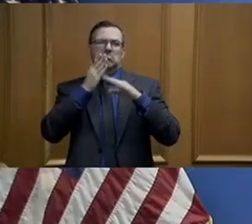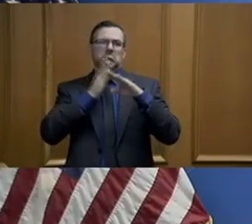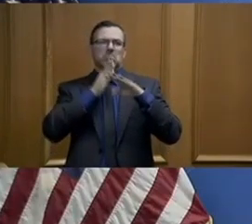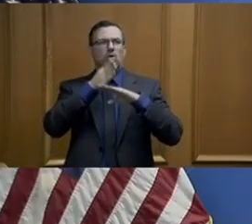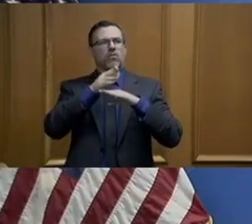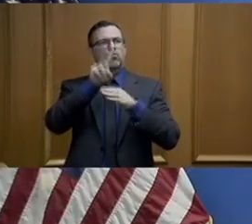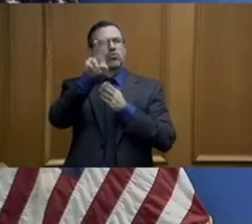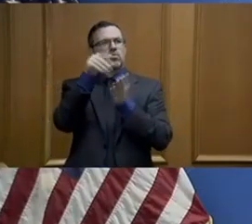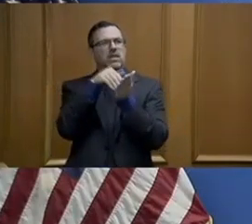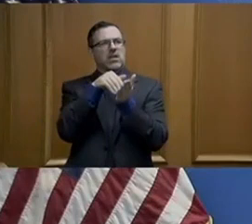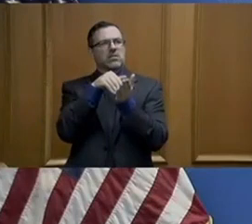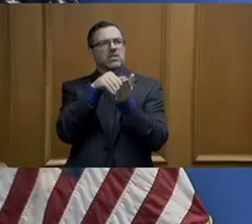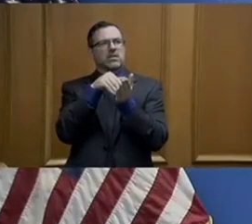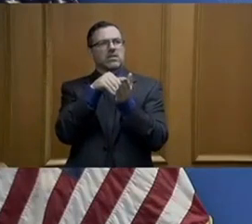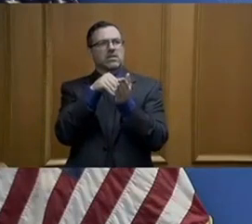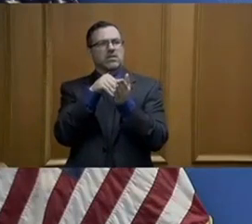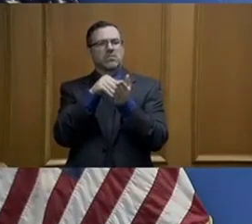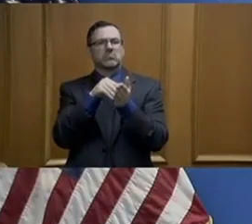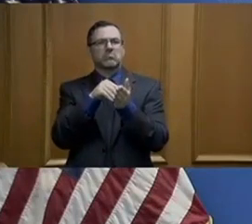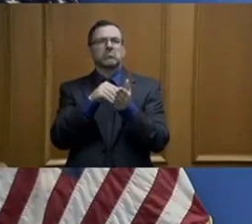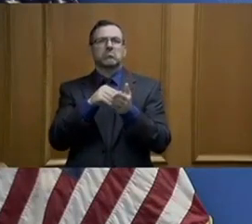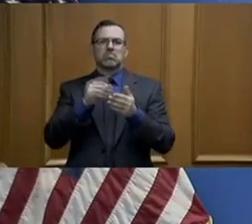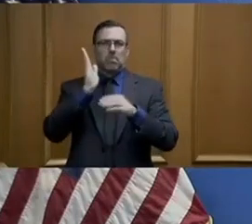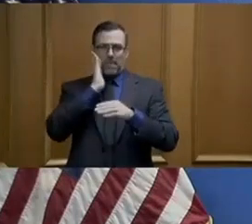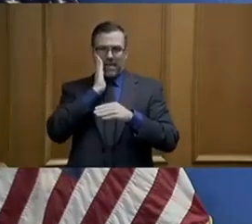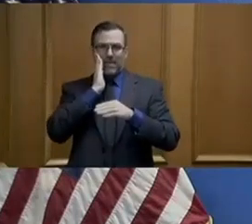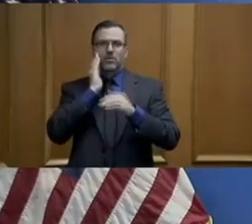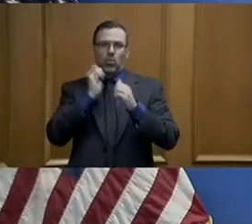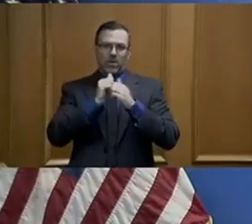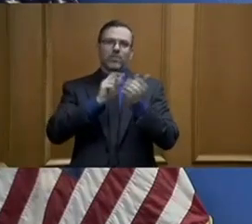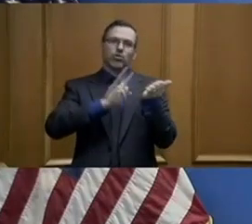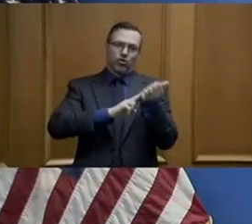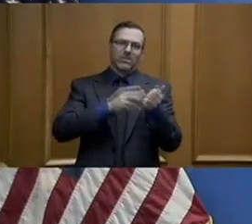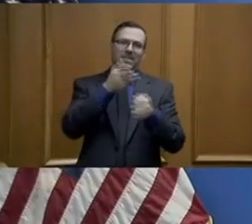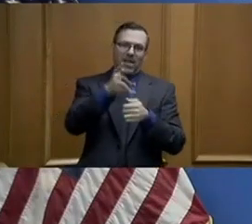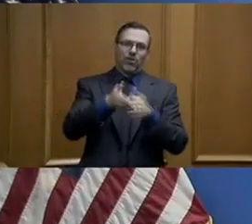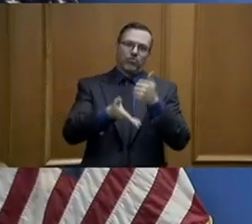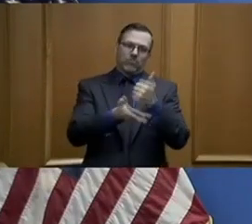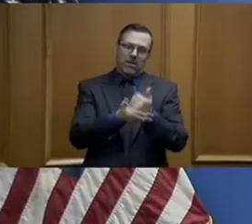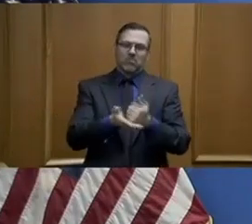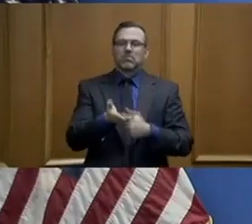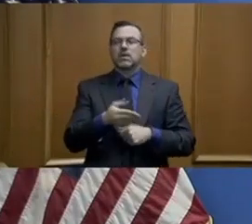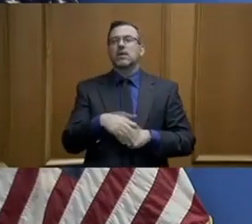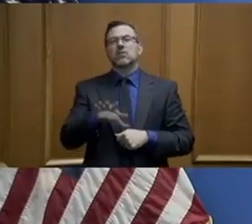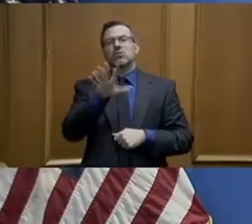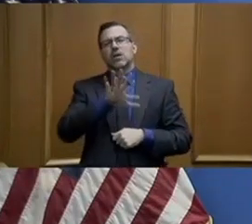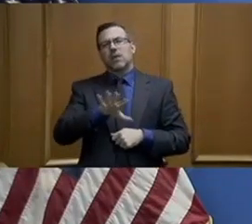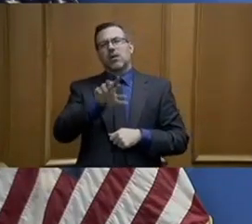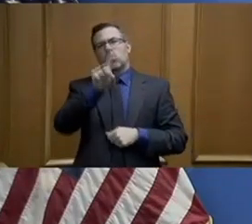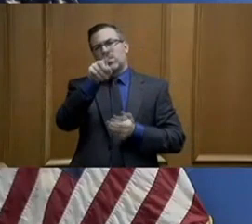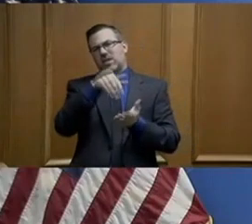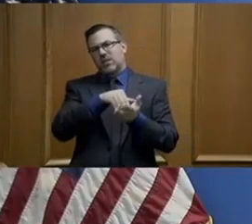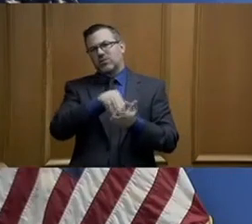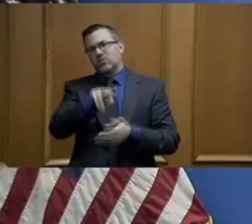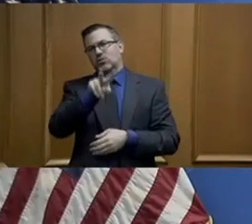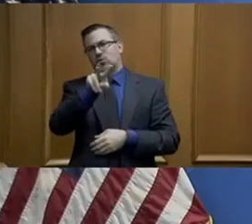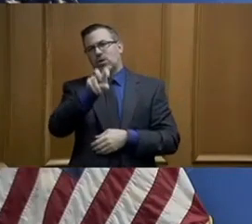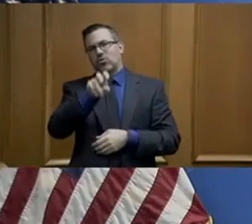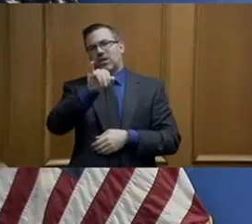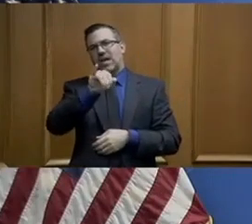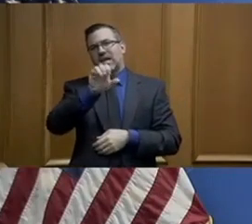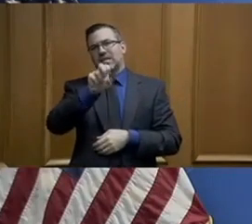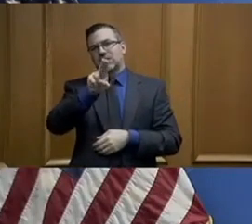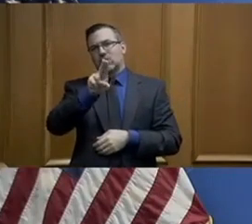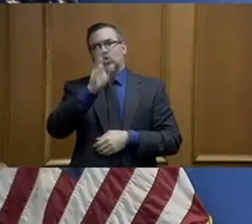beds staffed beds in Tennessee. About 1,200 of those ICU beds are